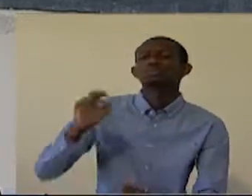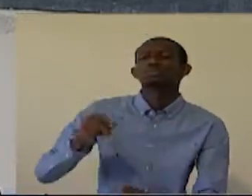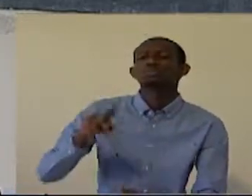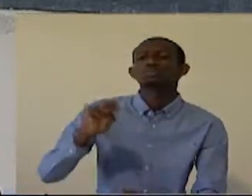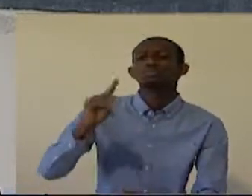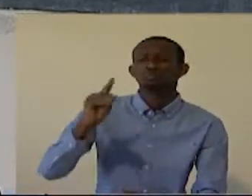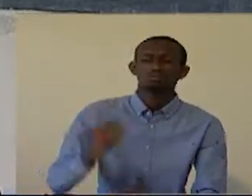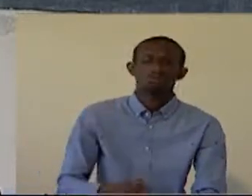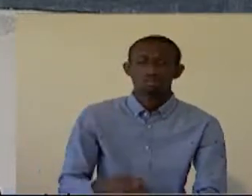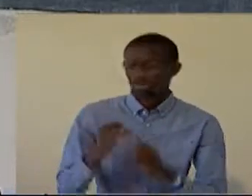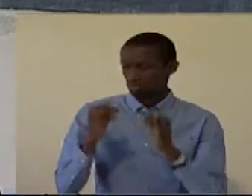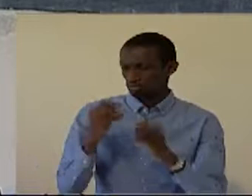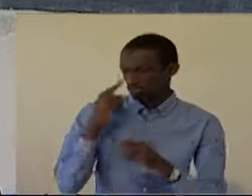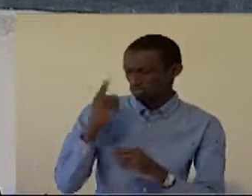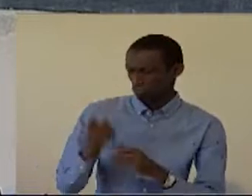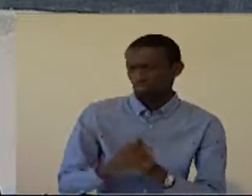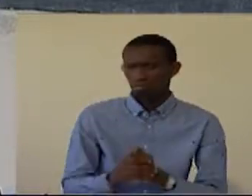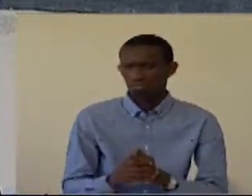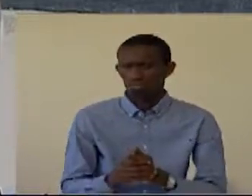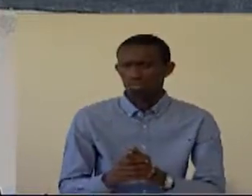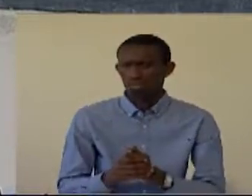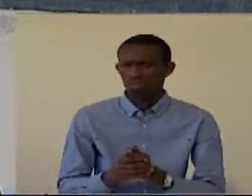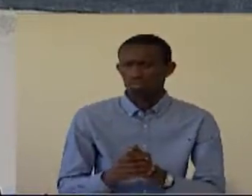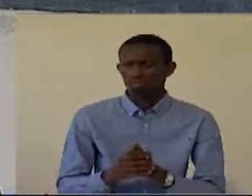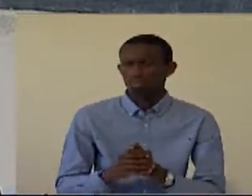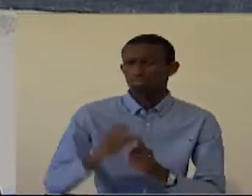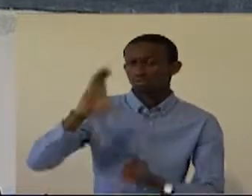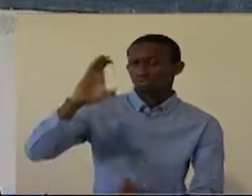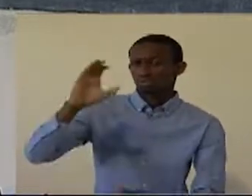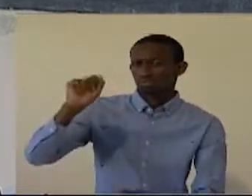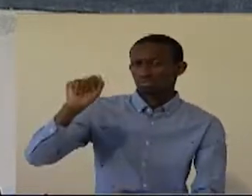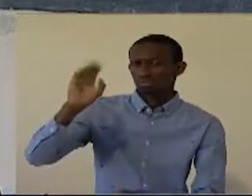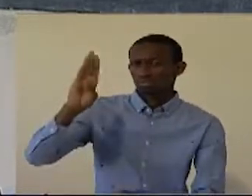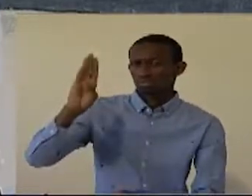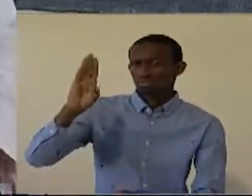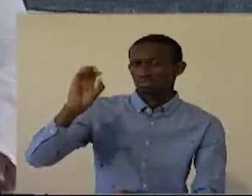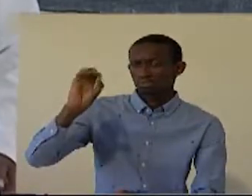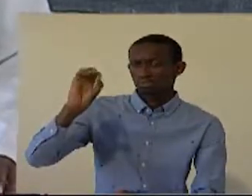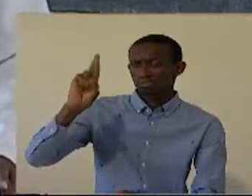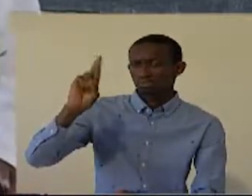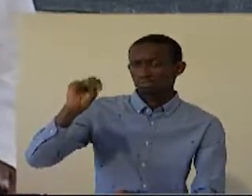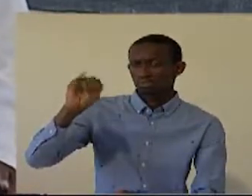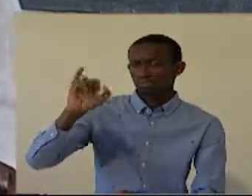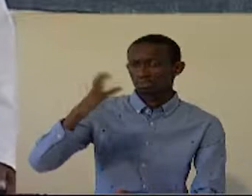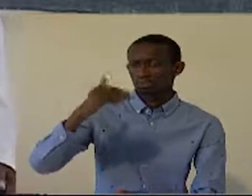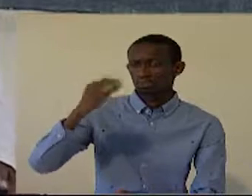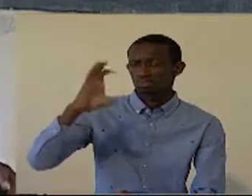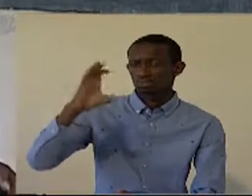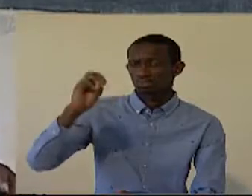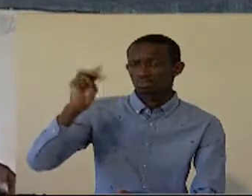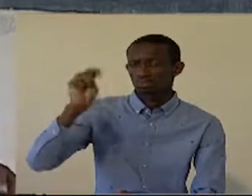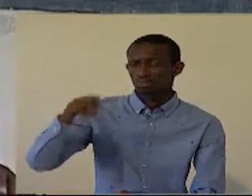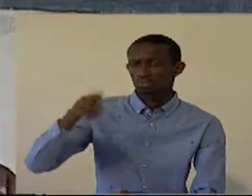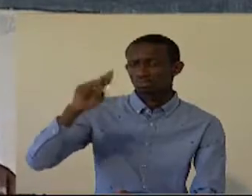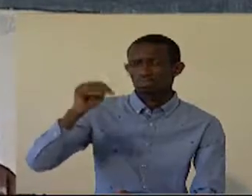carbonyl compounds, you should always remember that it is the aldehydes and ketones. So we have discussed a number